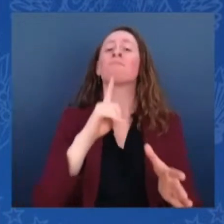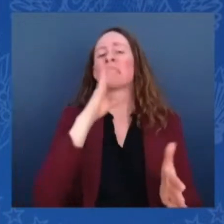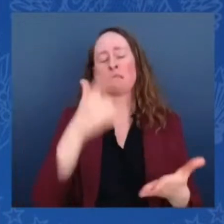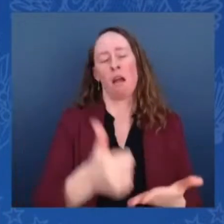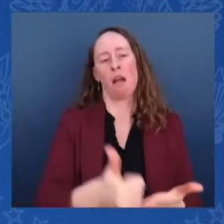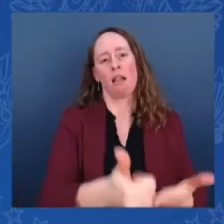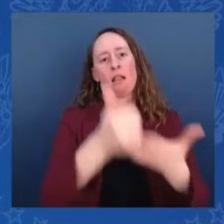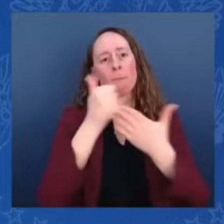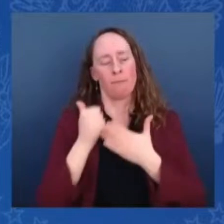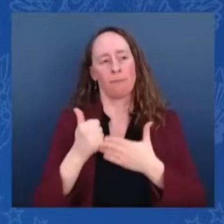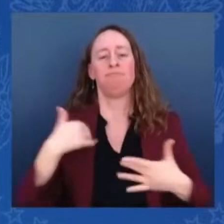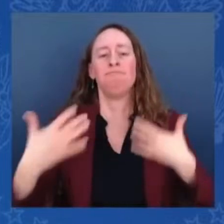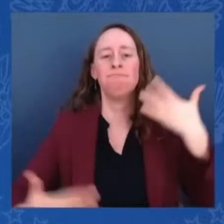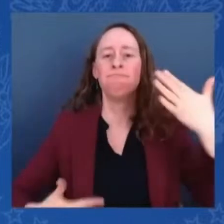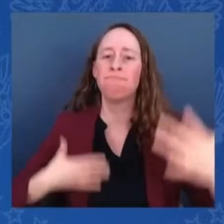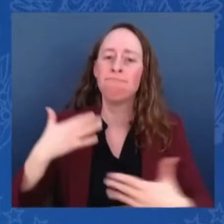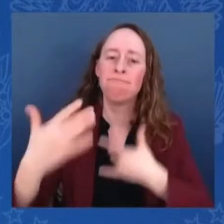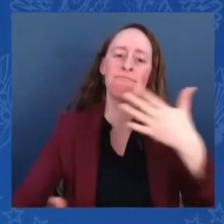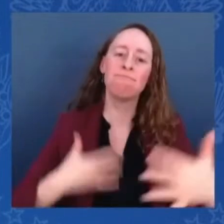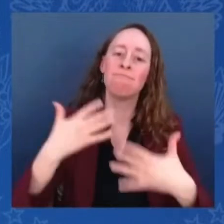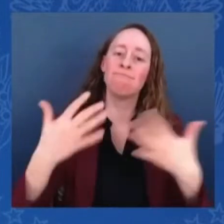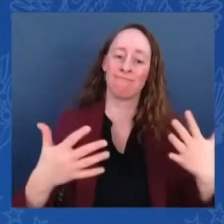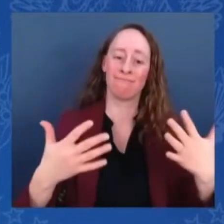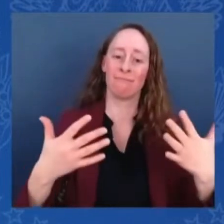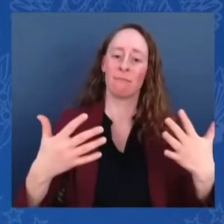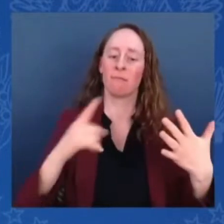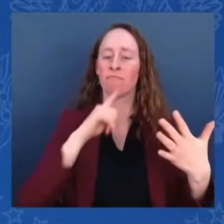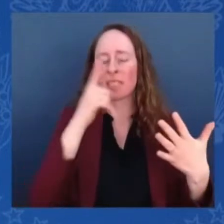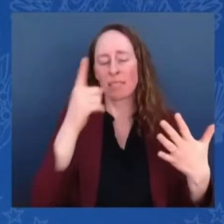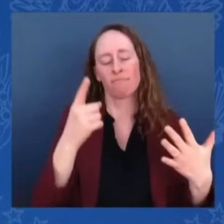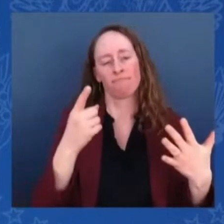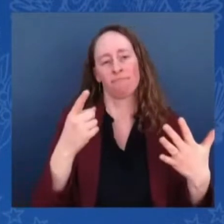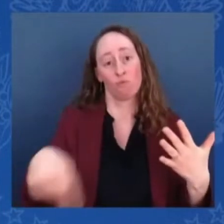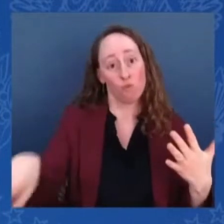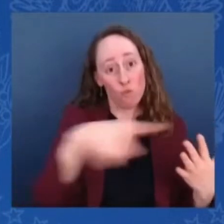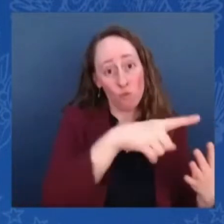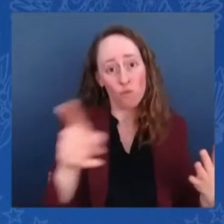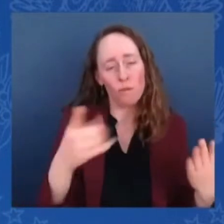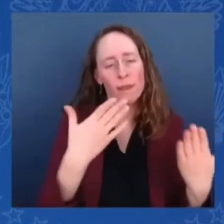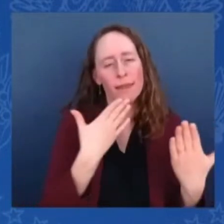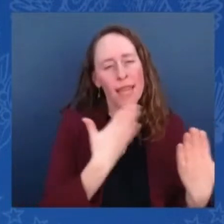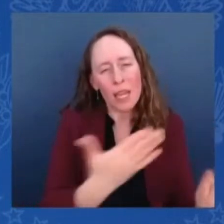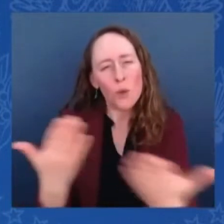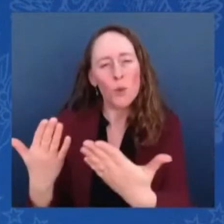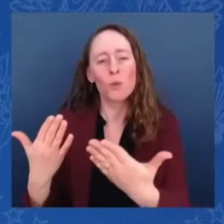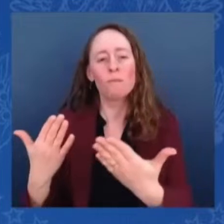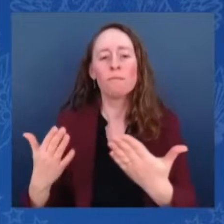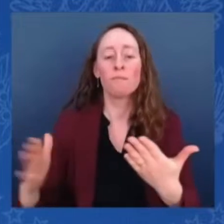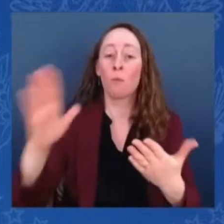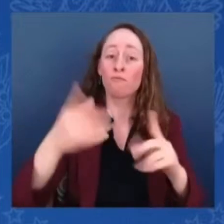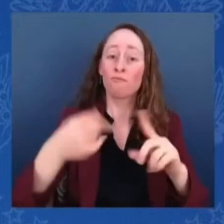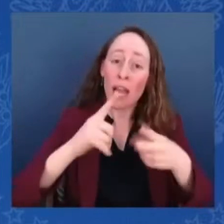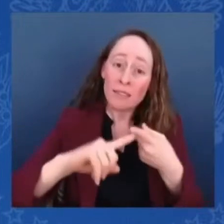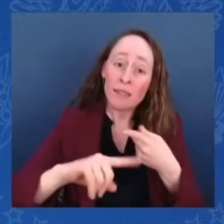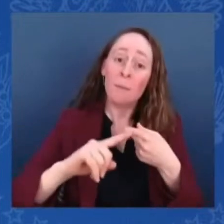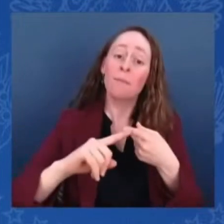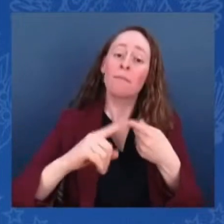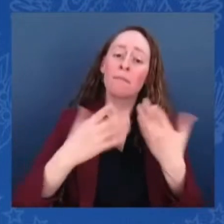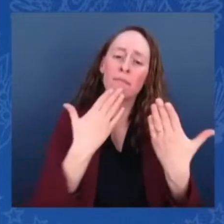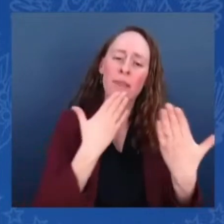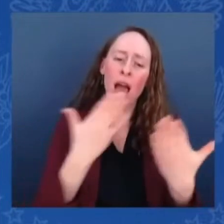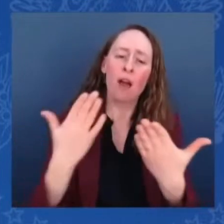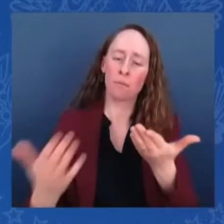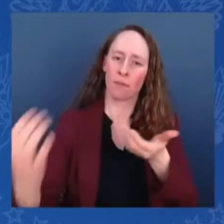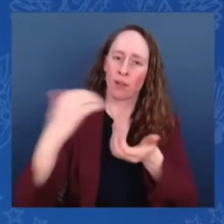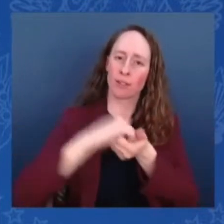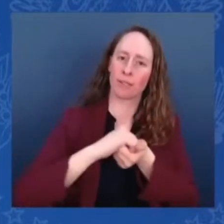colleagues, thank you. Thank you for your friendship. Thank you for your partnership. There's one other reason that we've